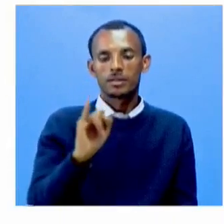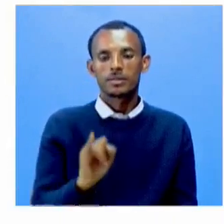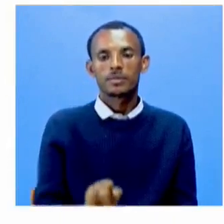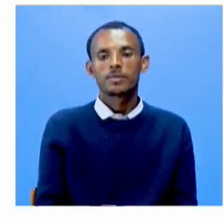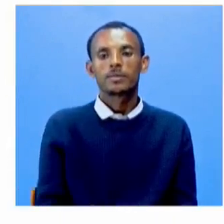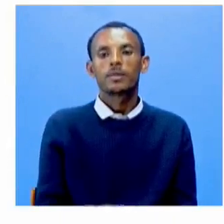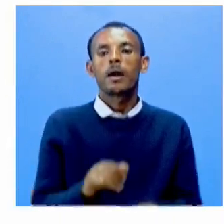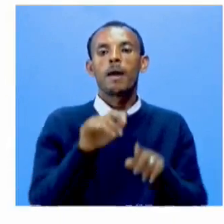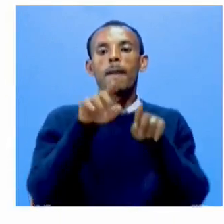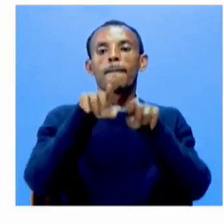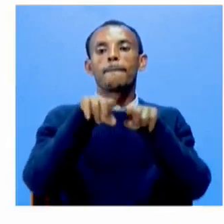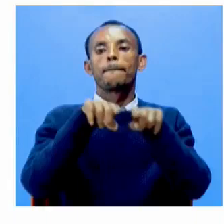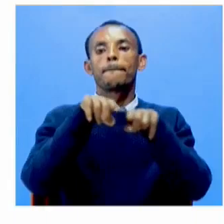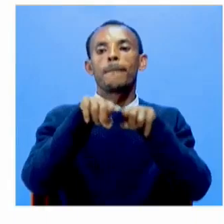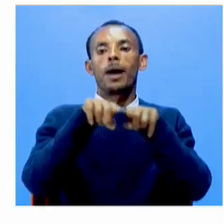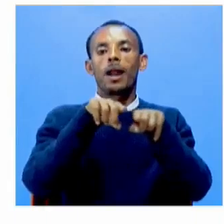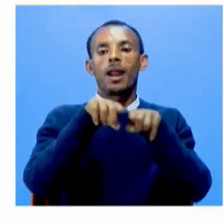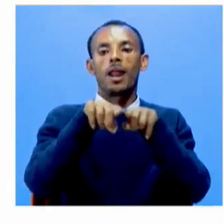parallel